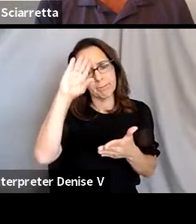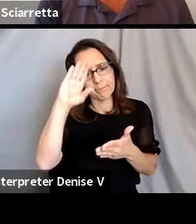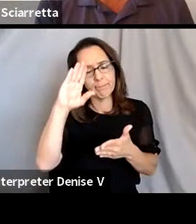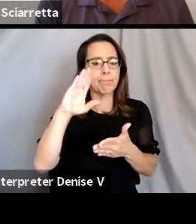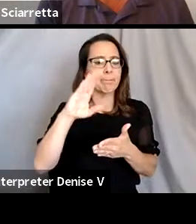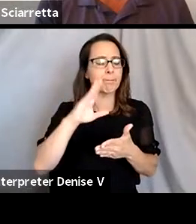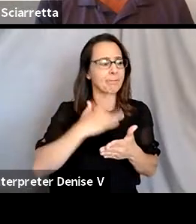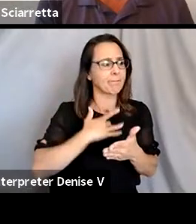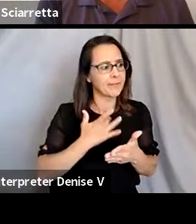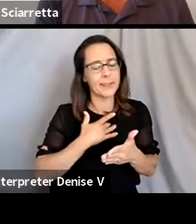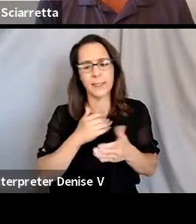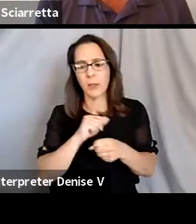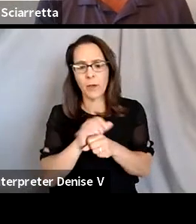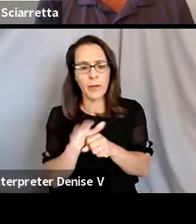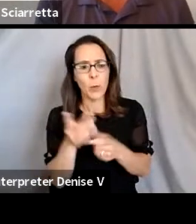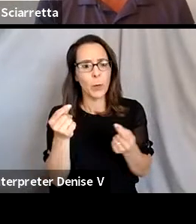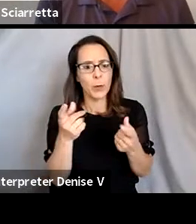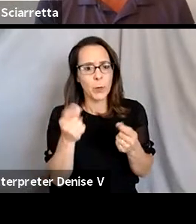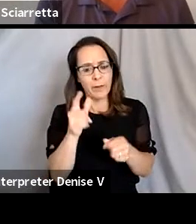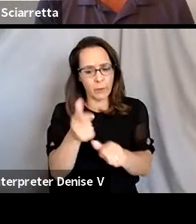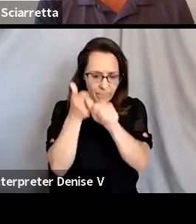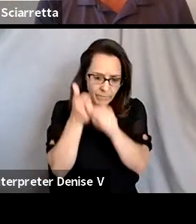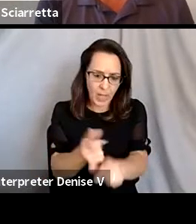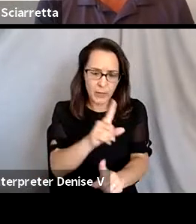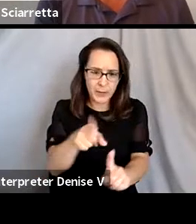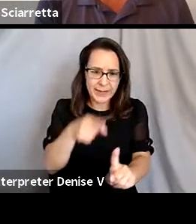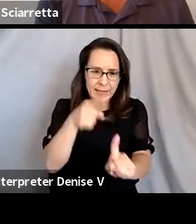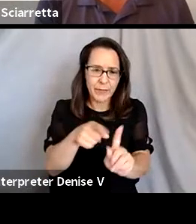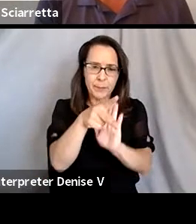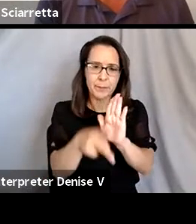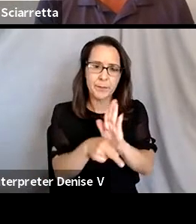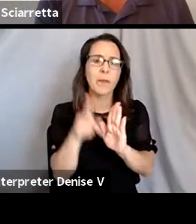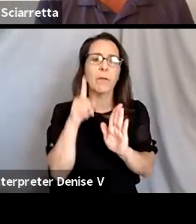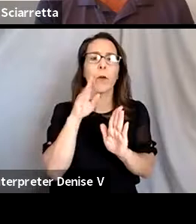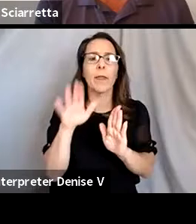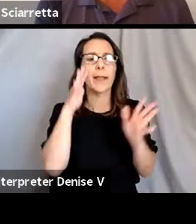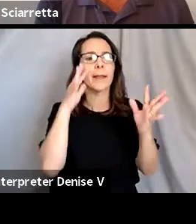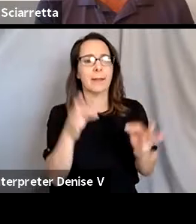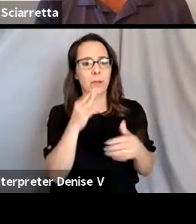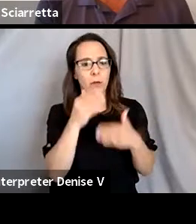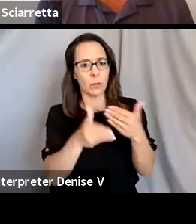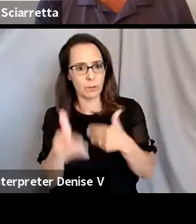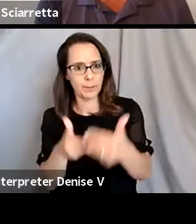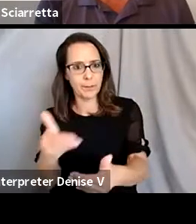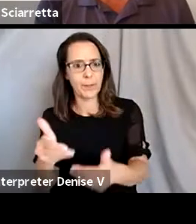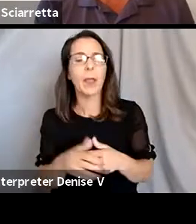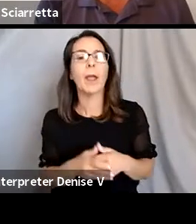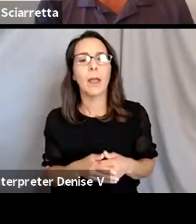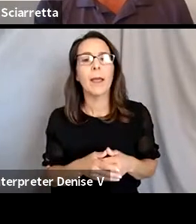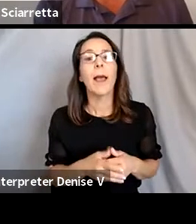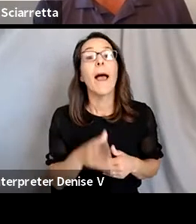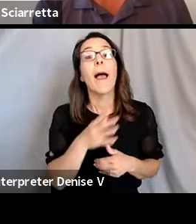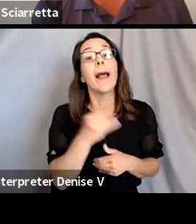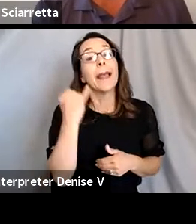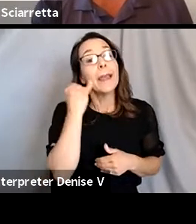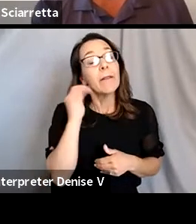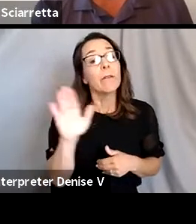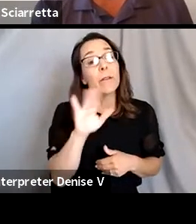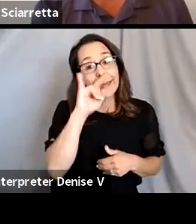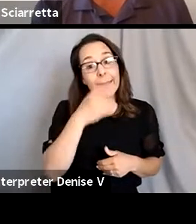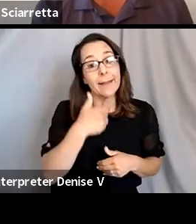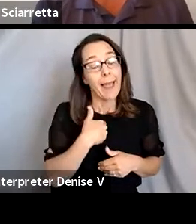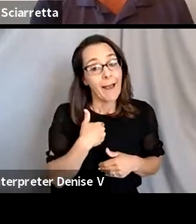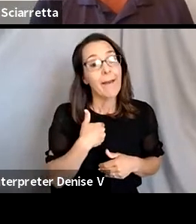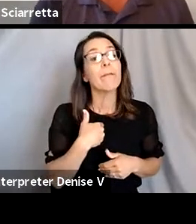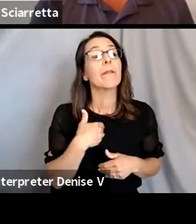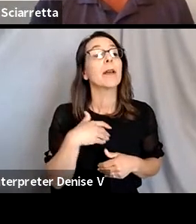protocols around that decision tree. And so I think we can both say, as long as, you know, if the kids are having symptoms and they